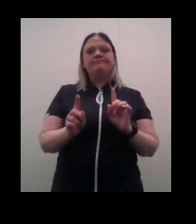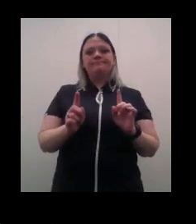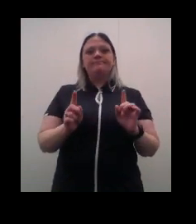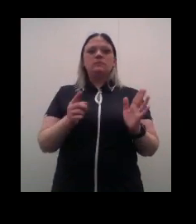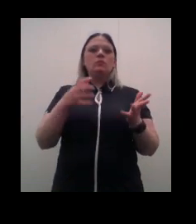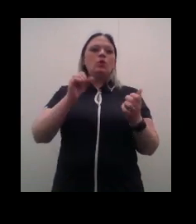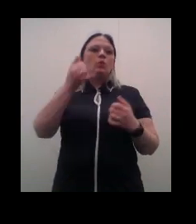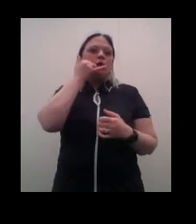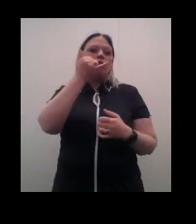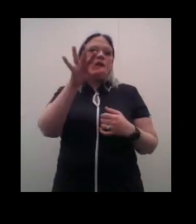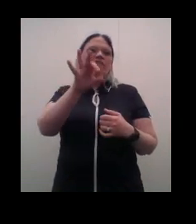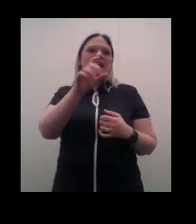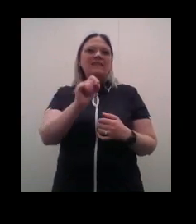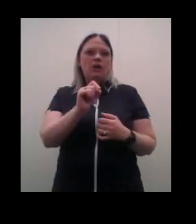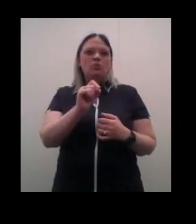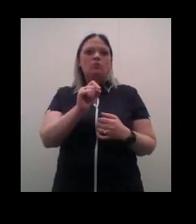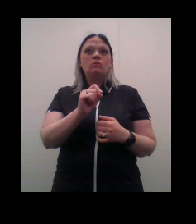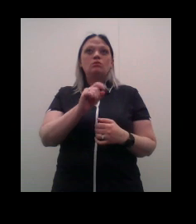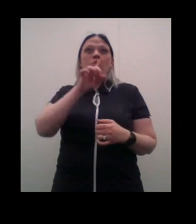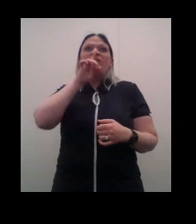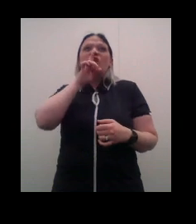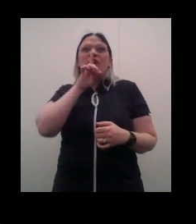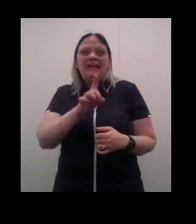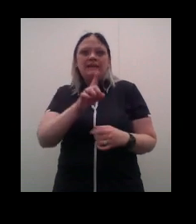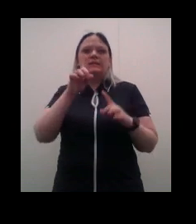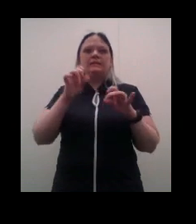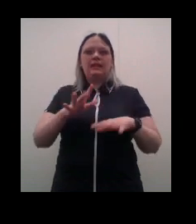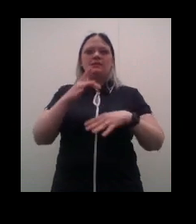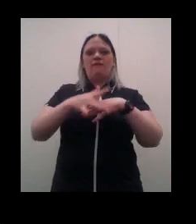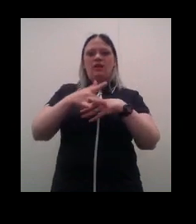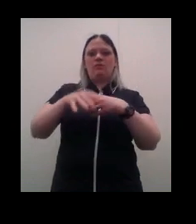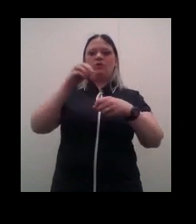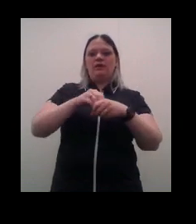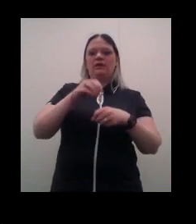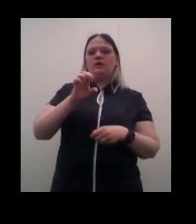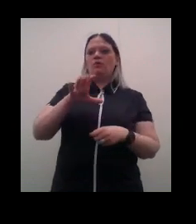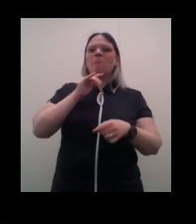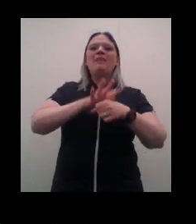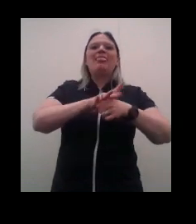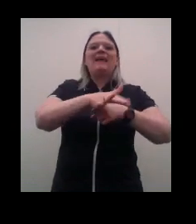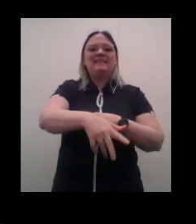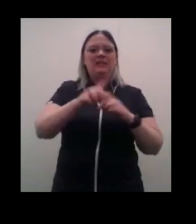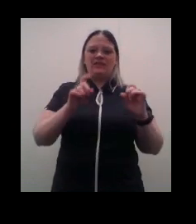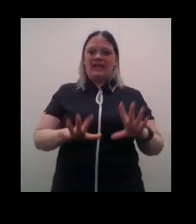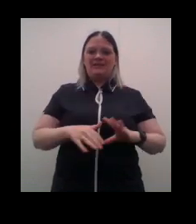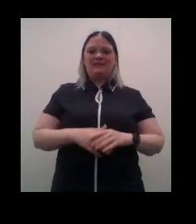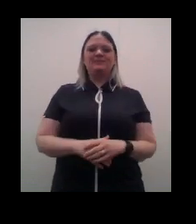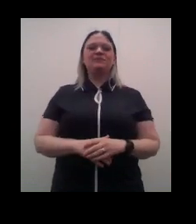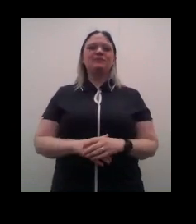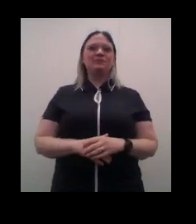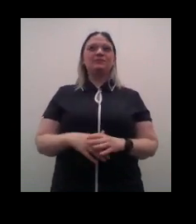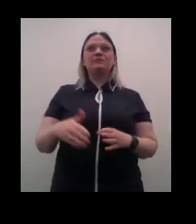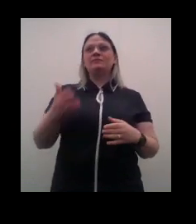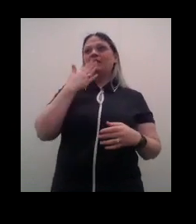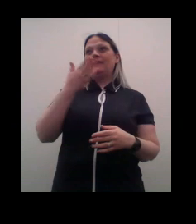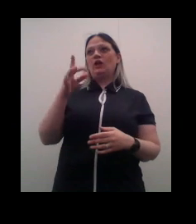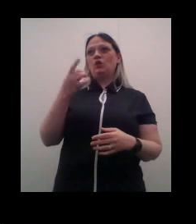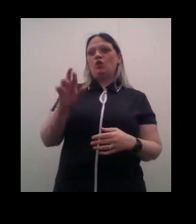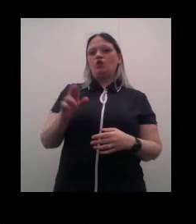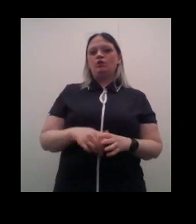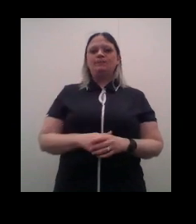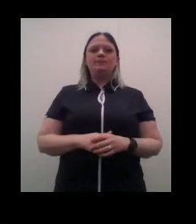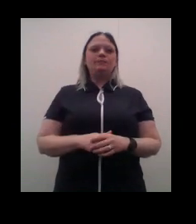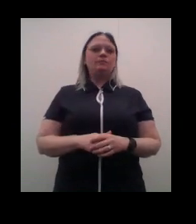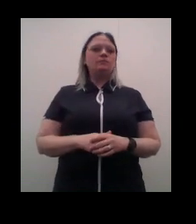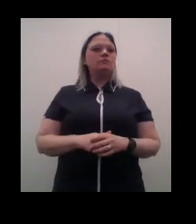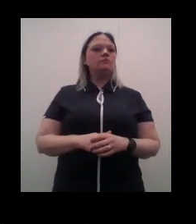you can call and find out. So there is testing available in Erie County, plenty of testing. Thank you, Doctor. As